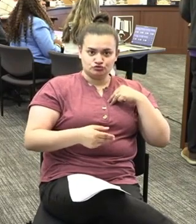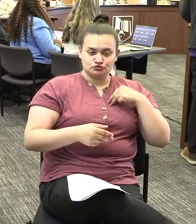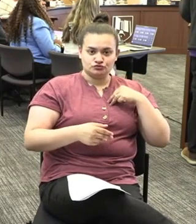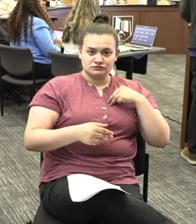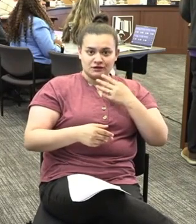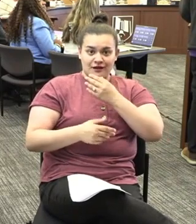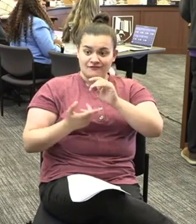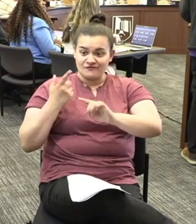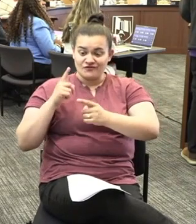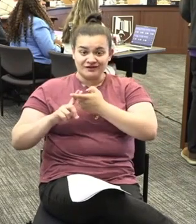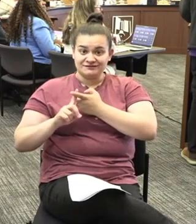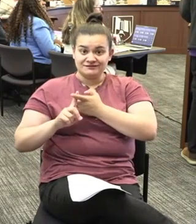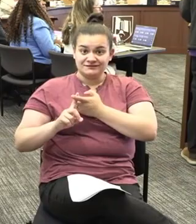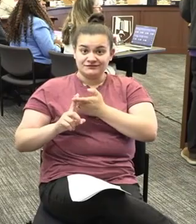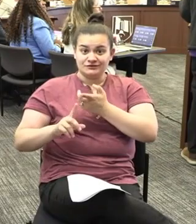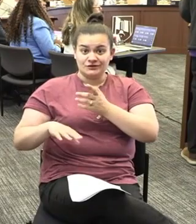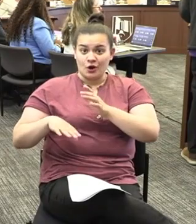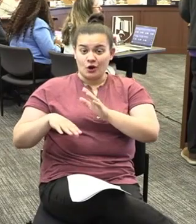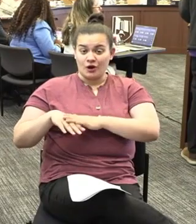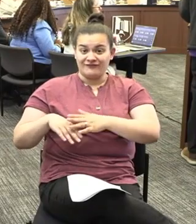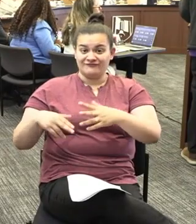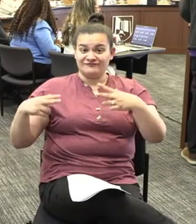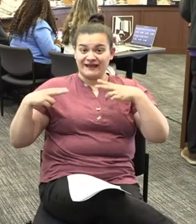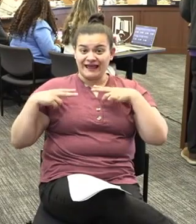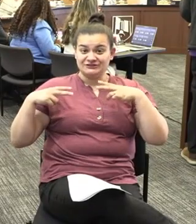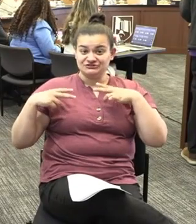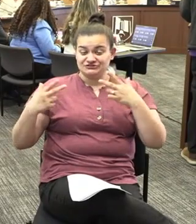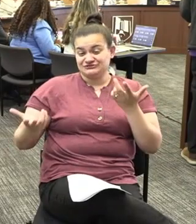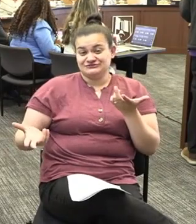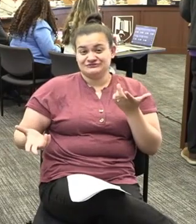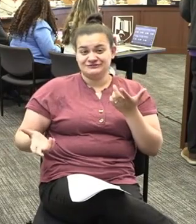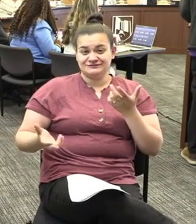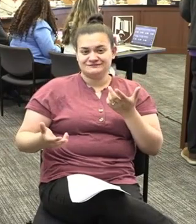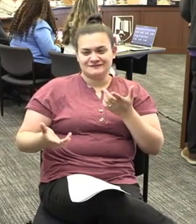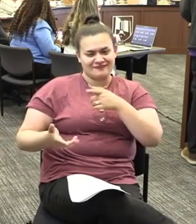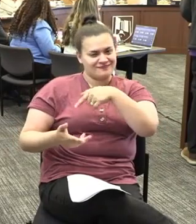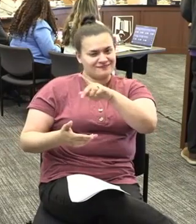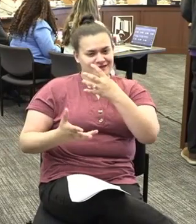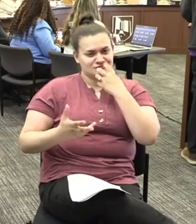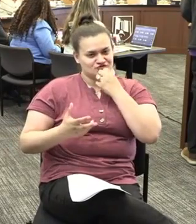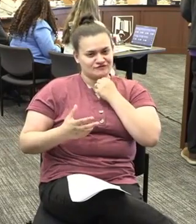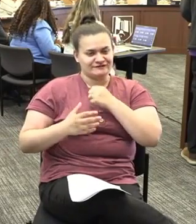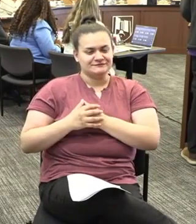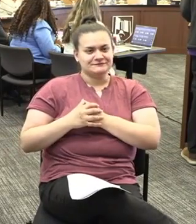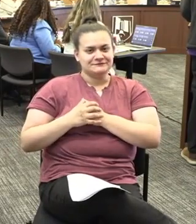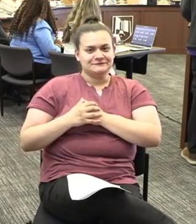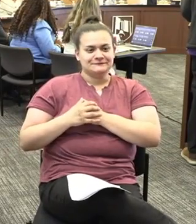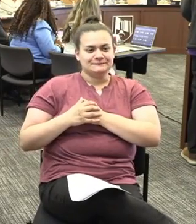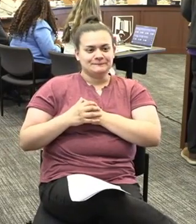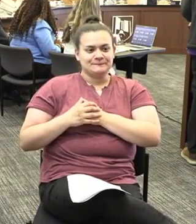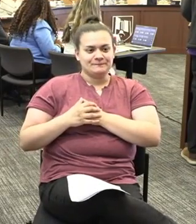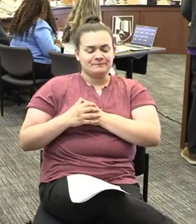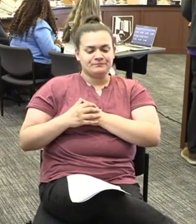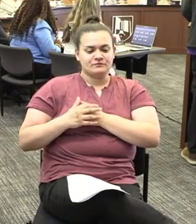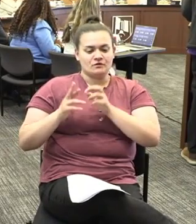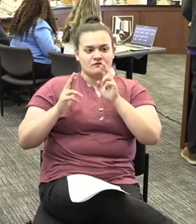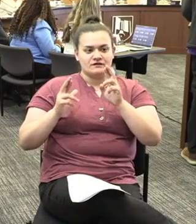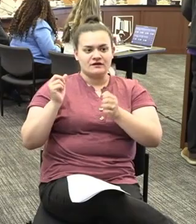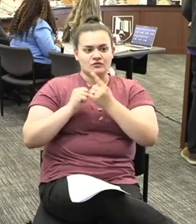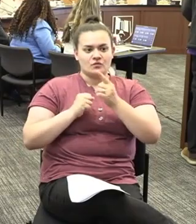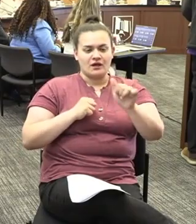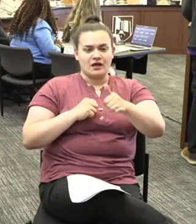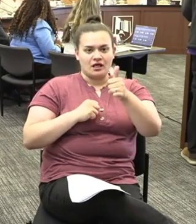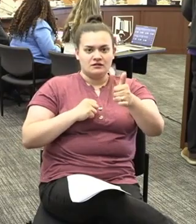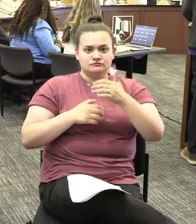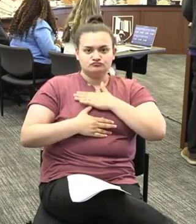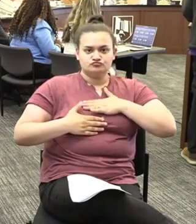and friends are on summer vacation, well deserved. So hopefully everybody else is enjoying